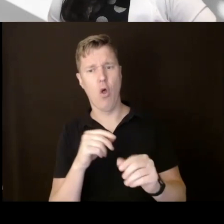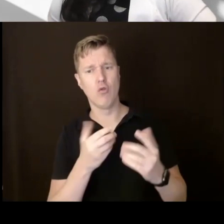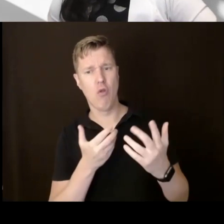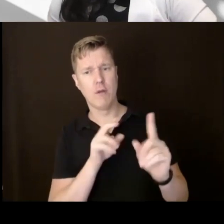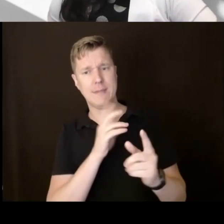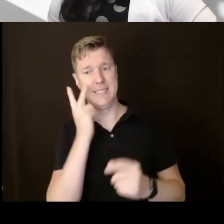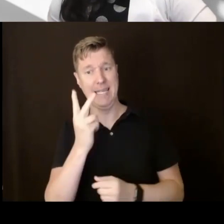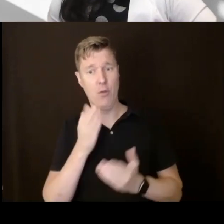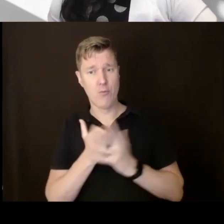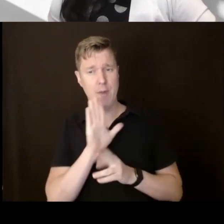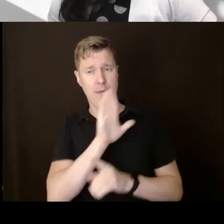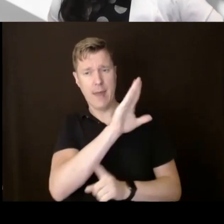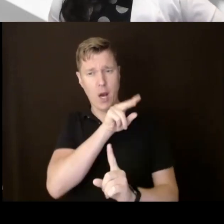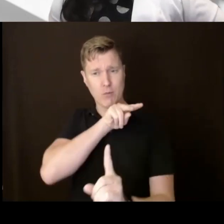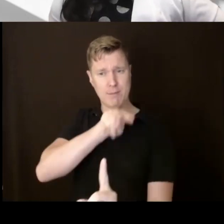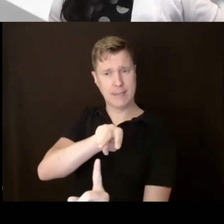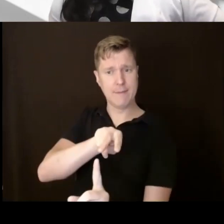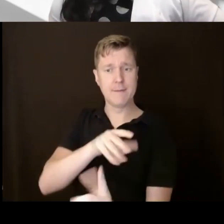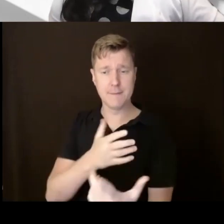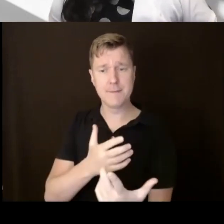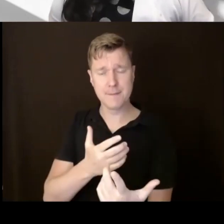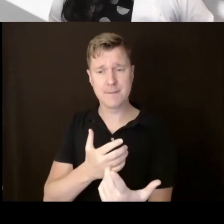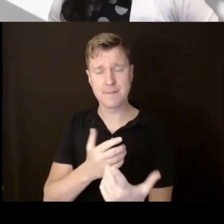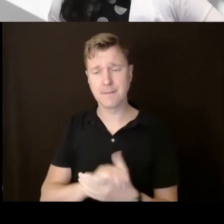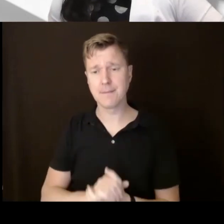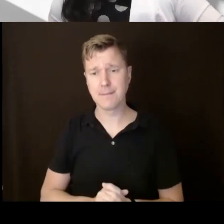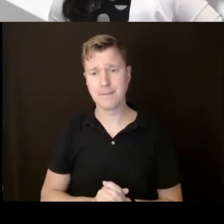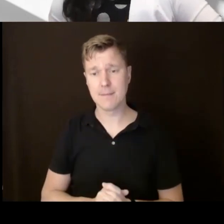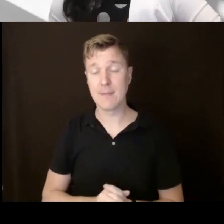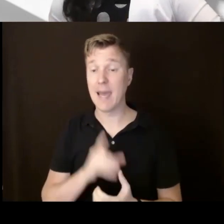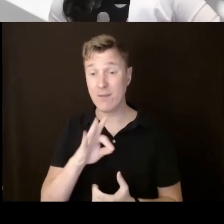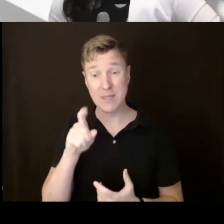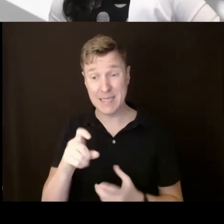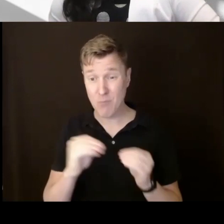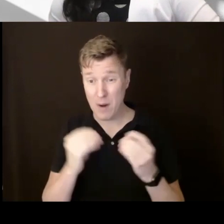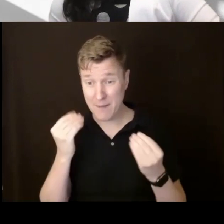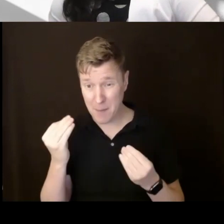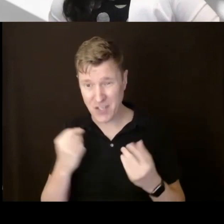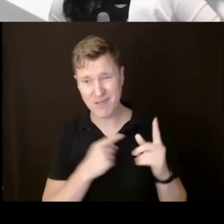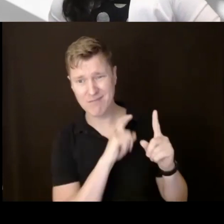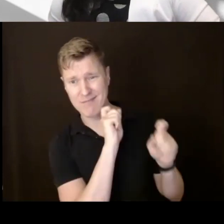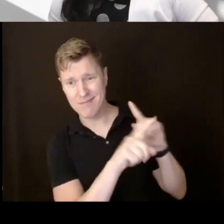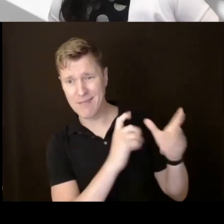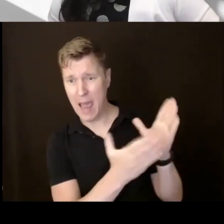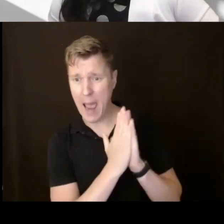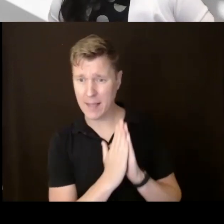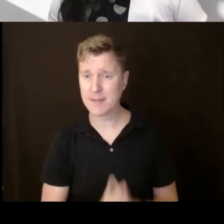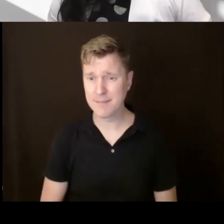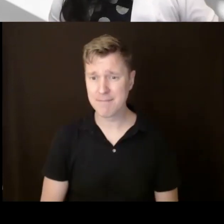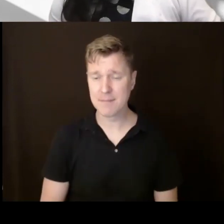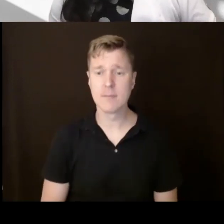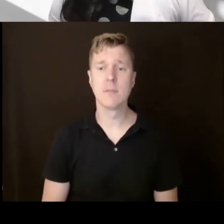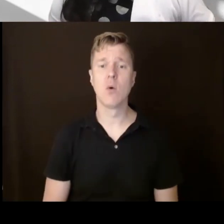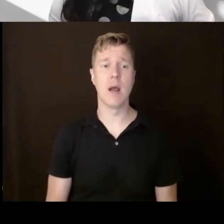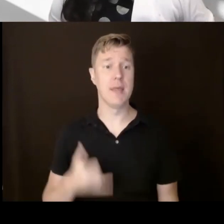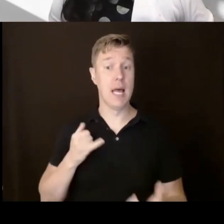So, and, you know, again, just the best way to gain insight is by asking questions. So with that, I think we're at the last